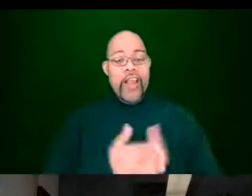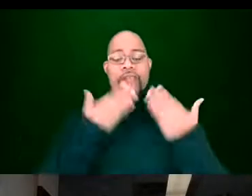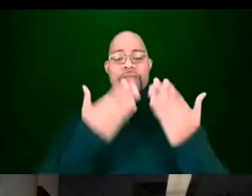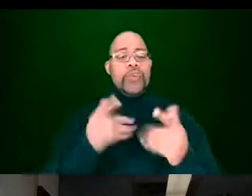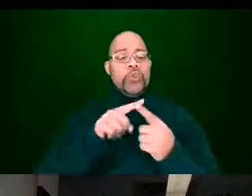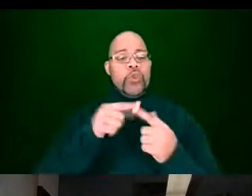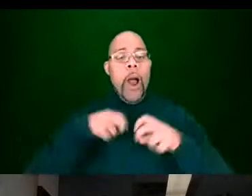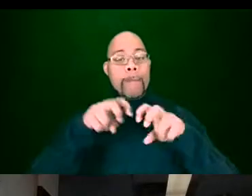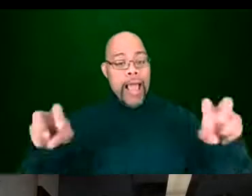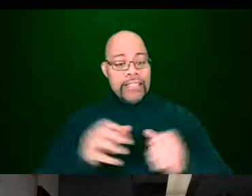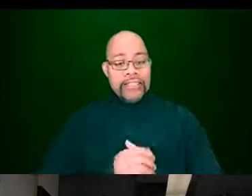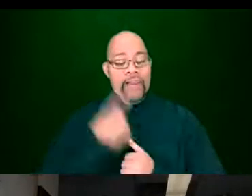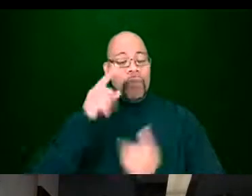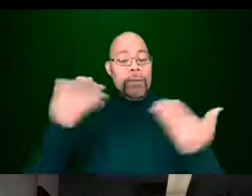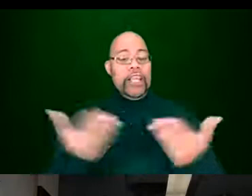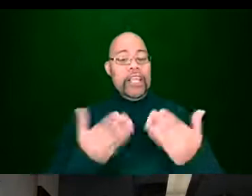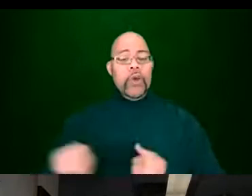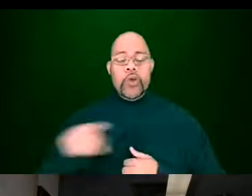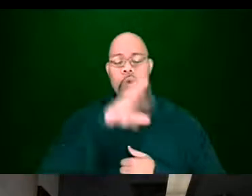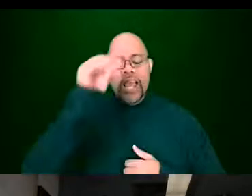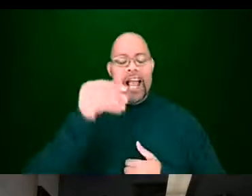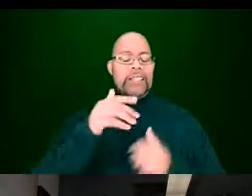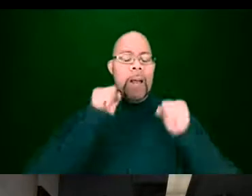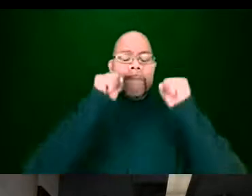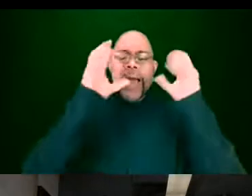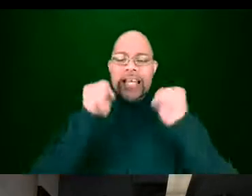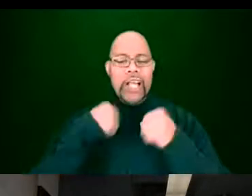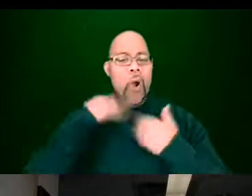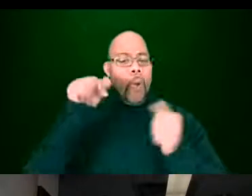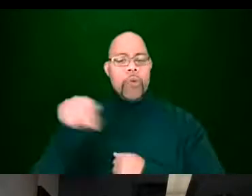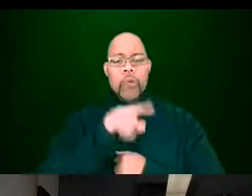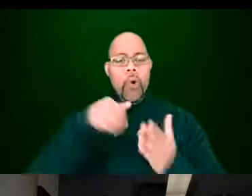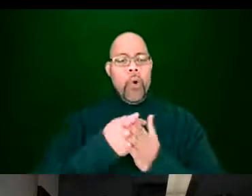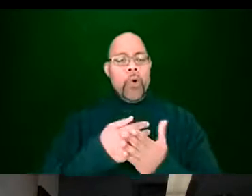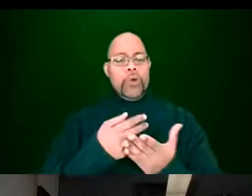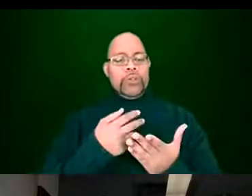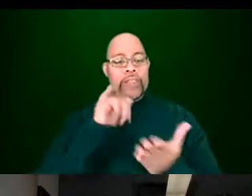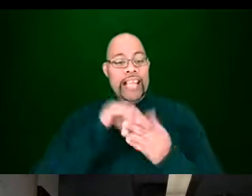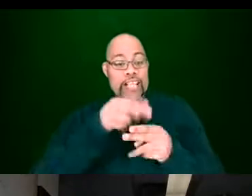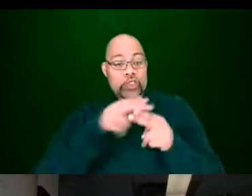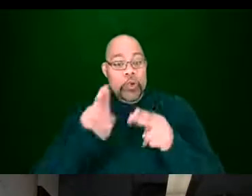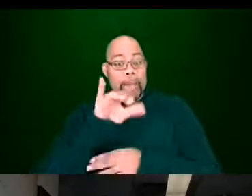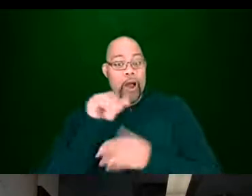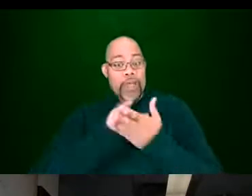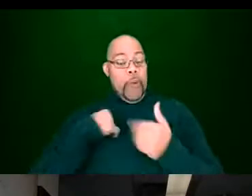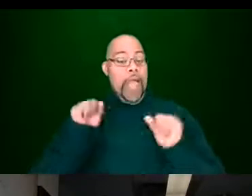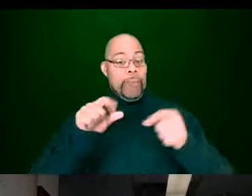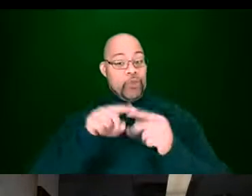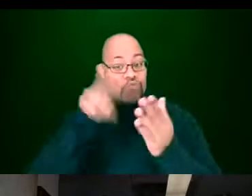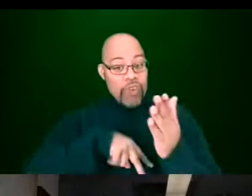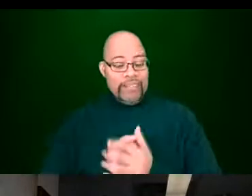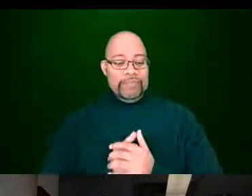our panelists for being here. You guys are all amazing. I hope you all saw that just in the short bios that we were able to read of